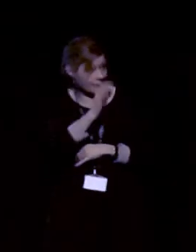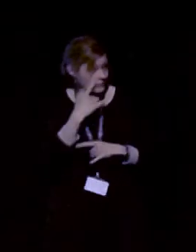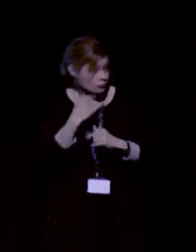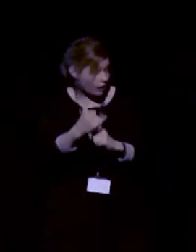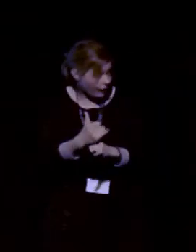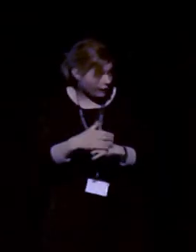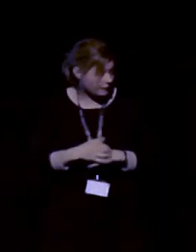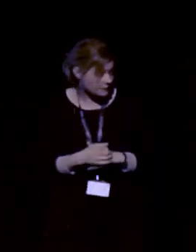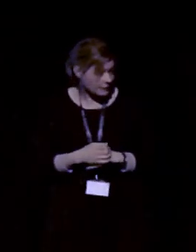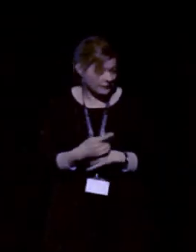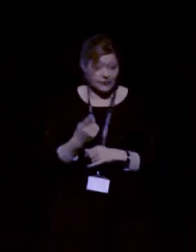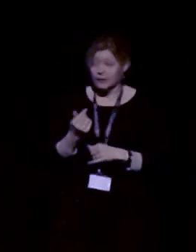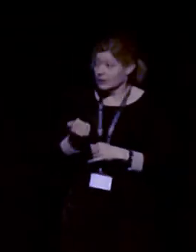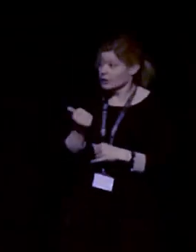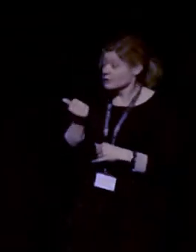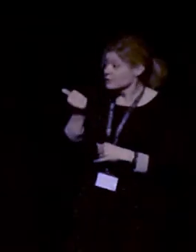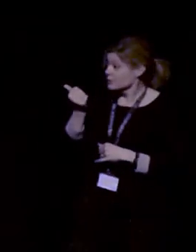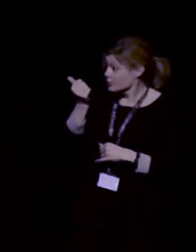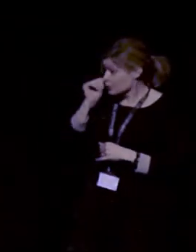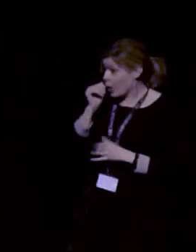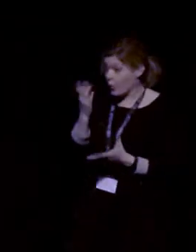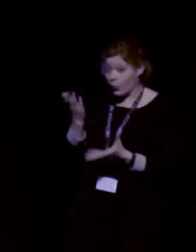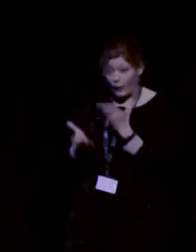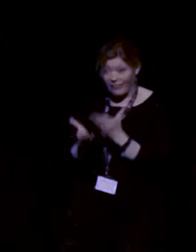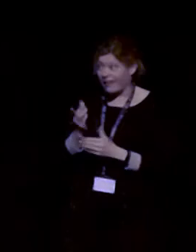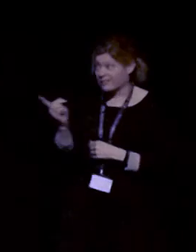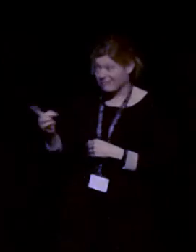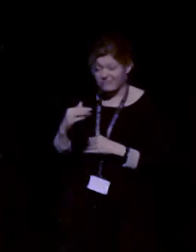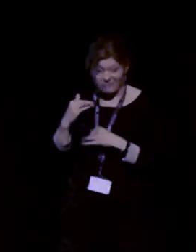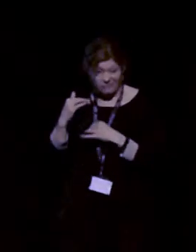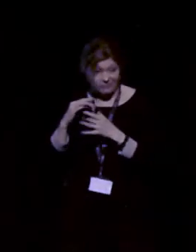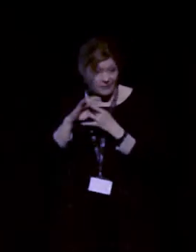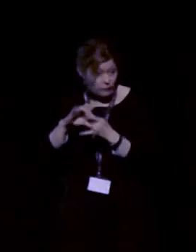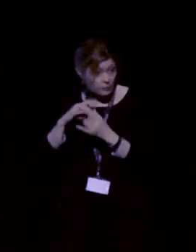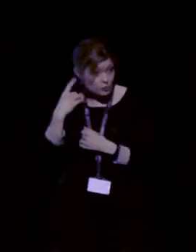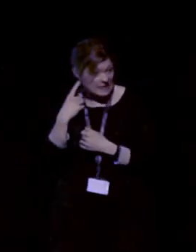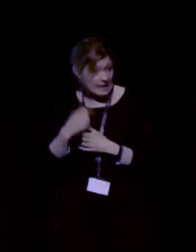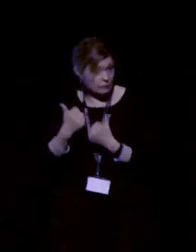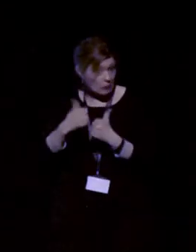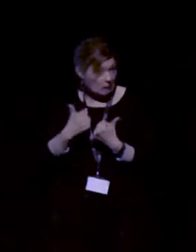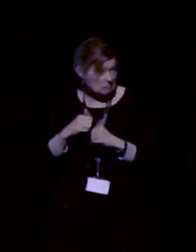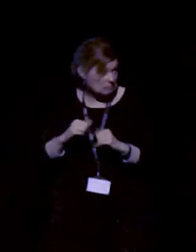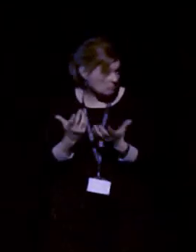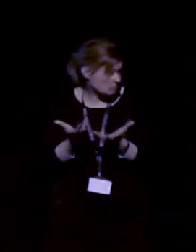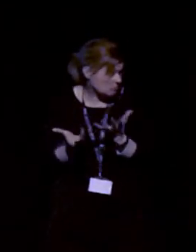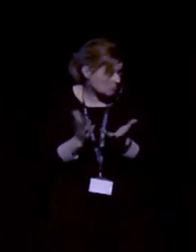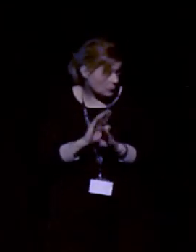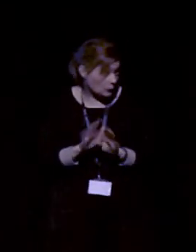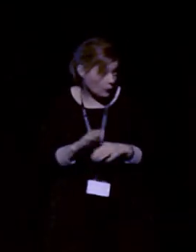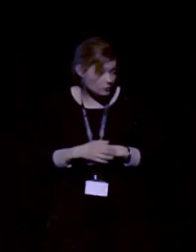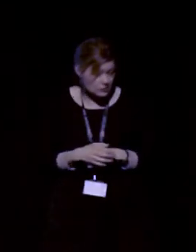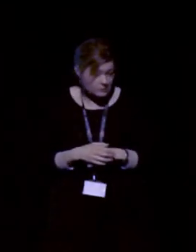know whether these therapeutic sounds are really effective. I think there's some evidence that time-varying